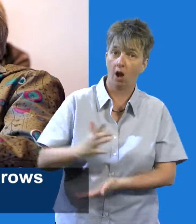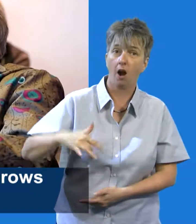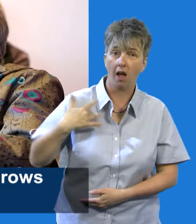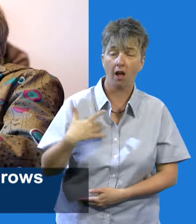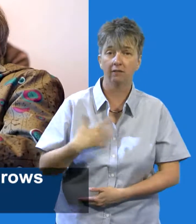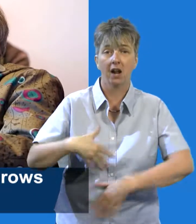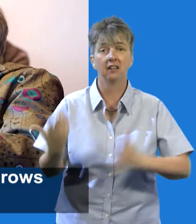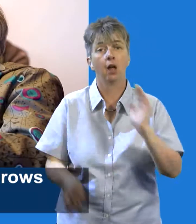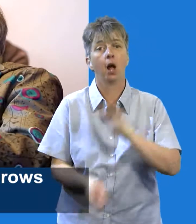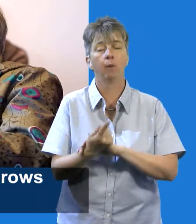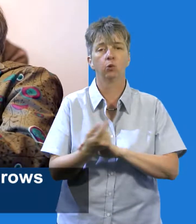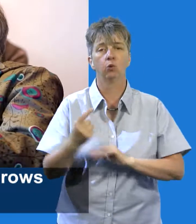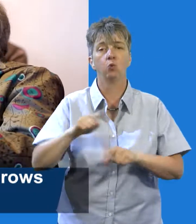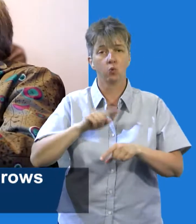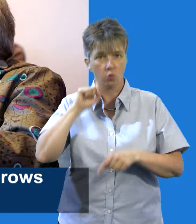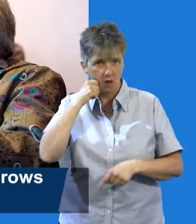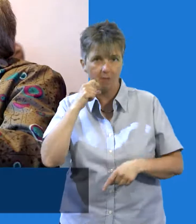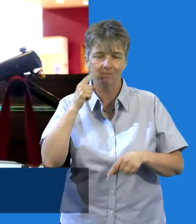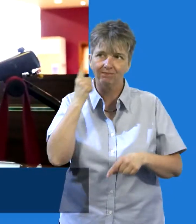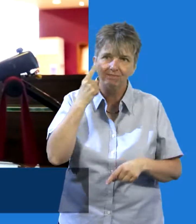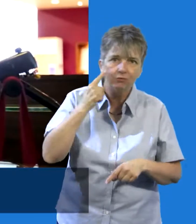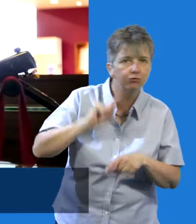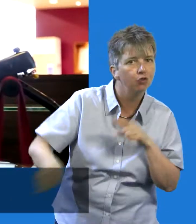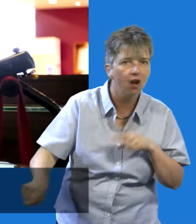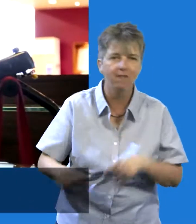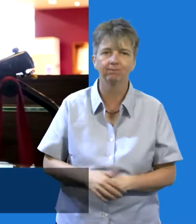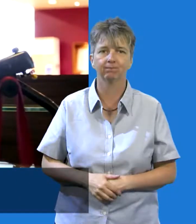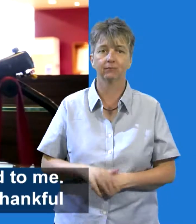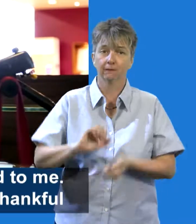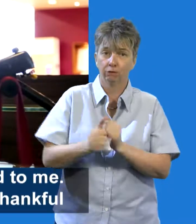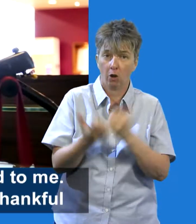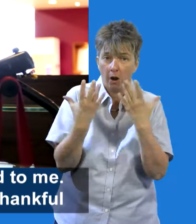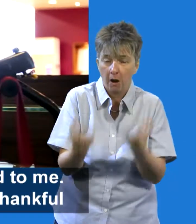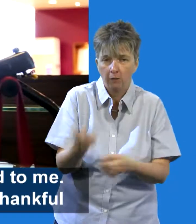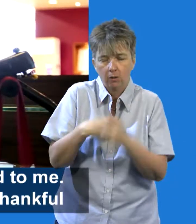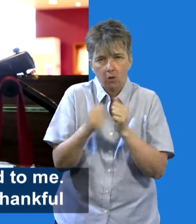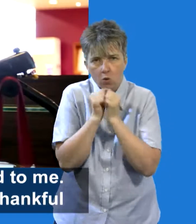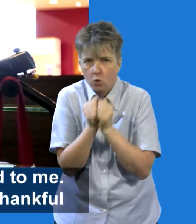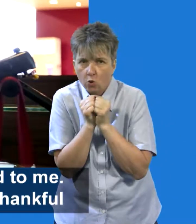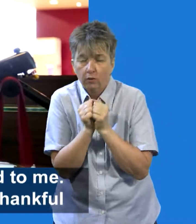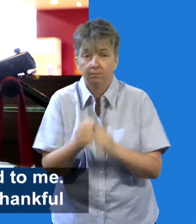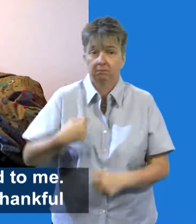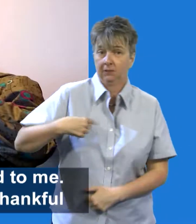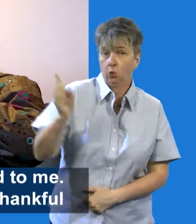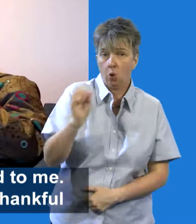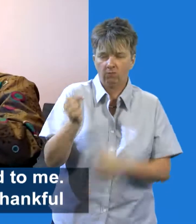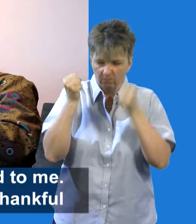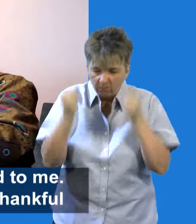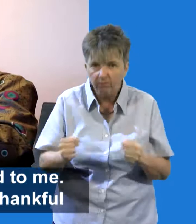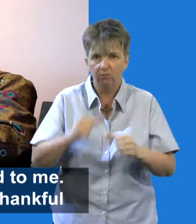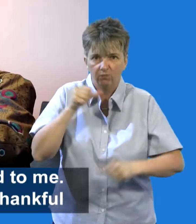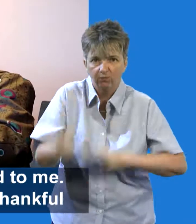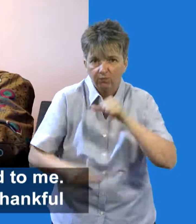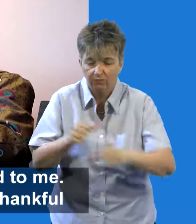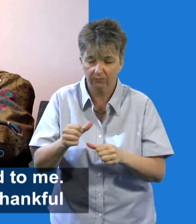life, and anything it throws at me, I'll try. When I make a friend, they're like gold to